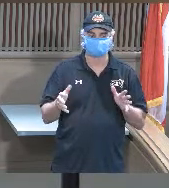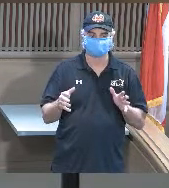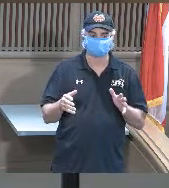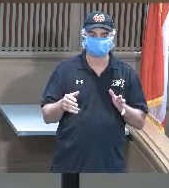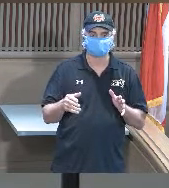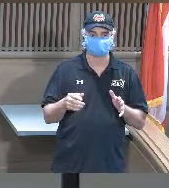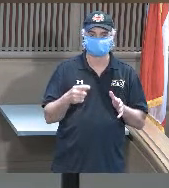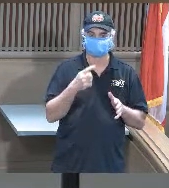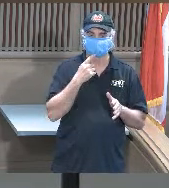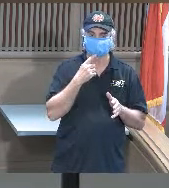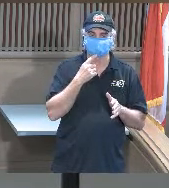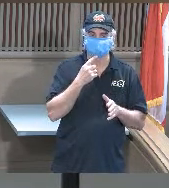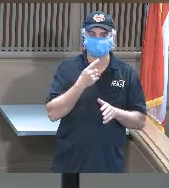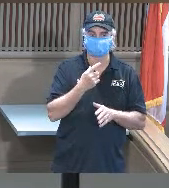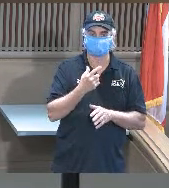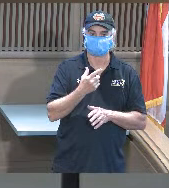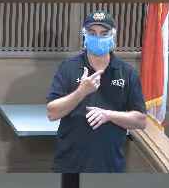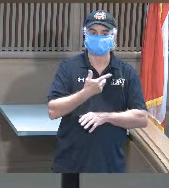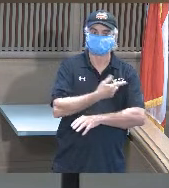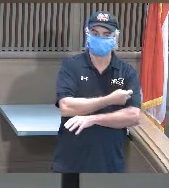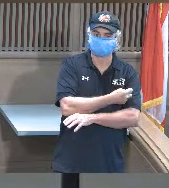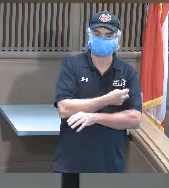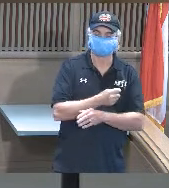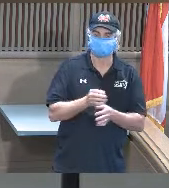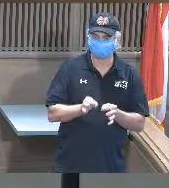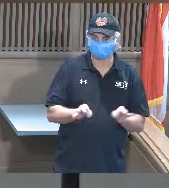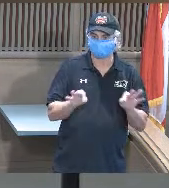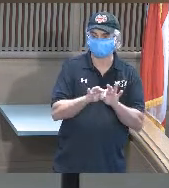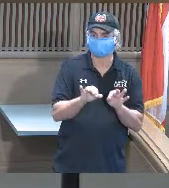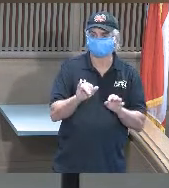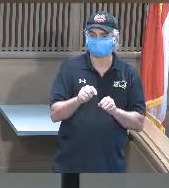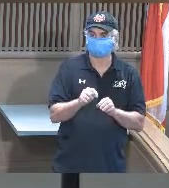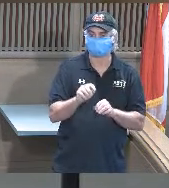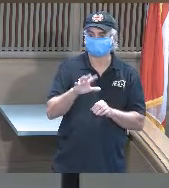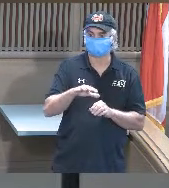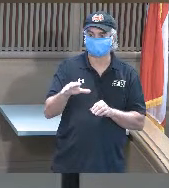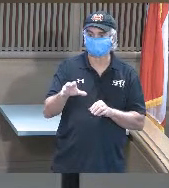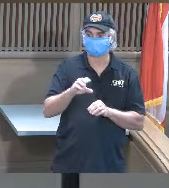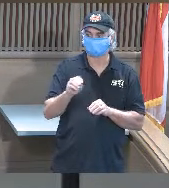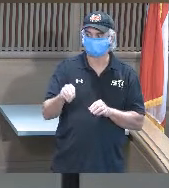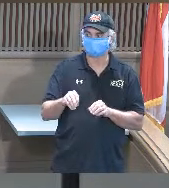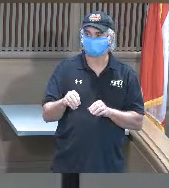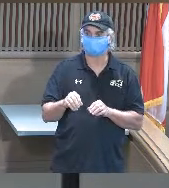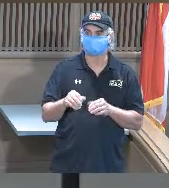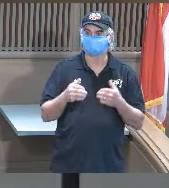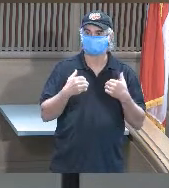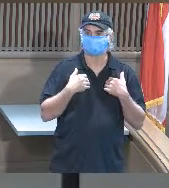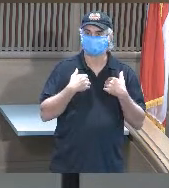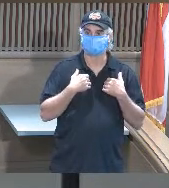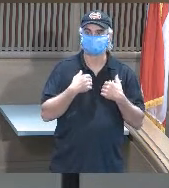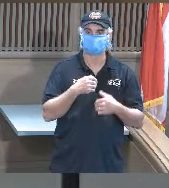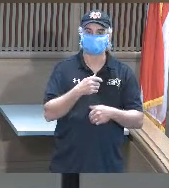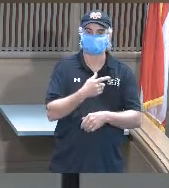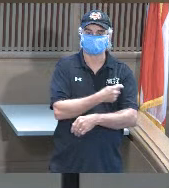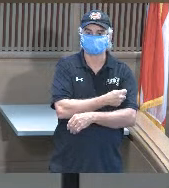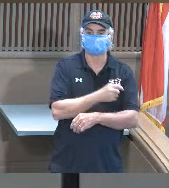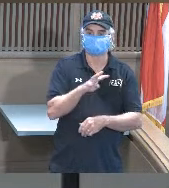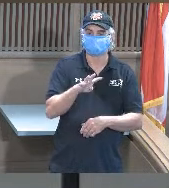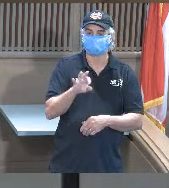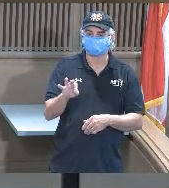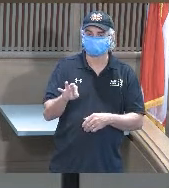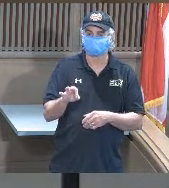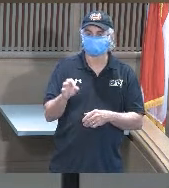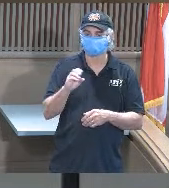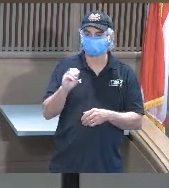COVID vaccines are worth a try. 55% of Georgians have had at least one vaccine, and 49% of